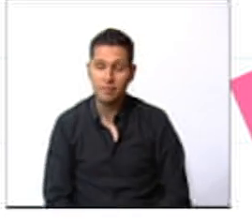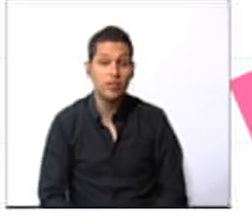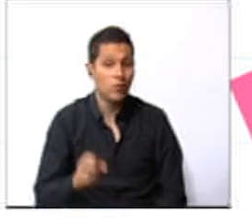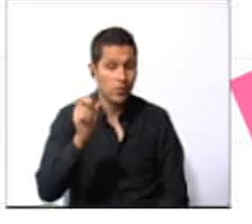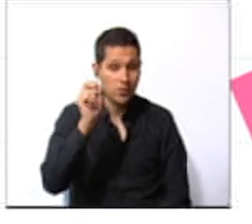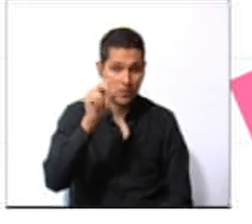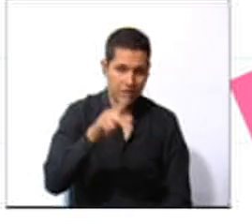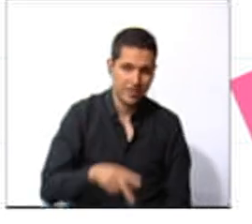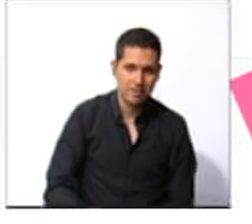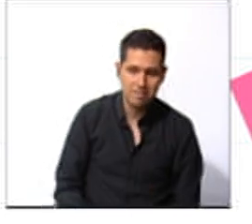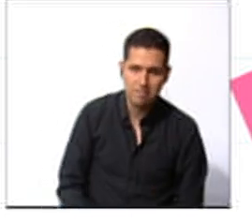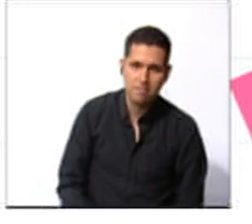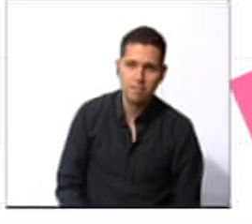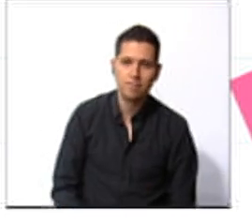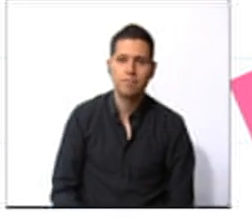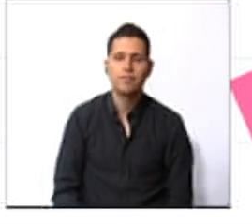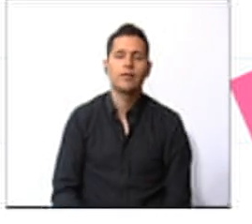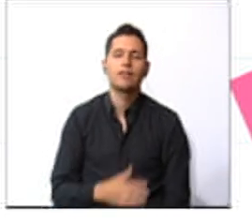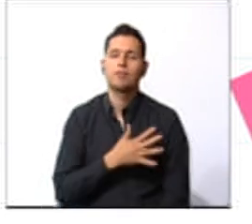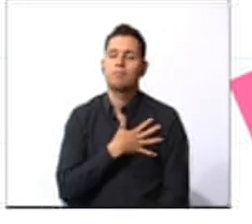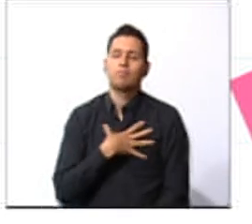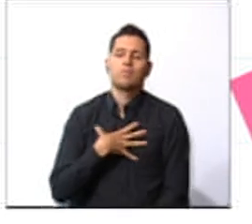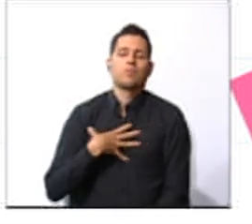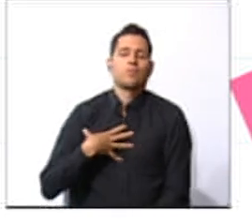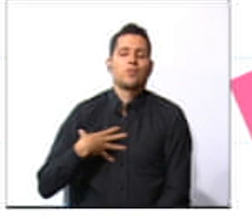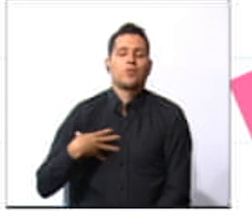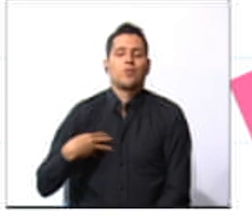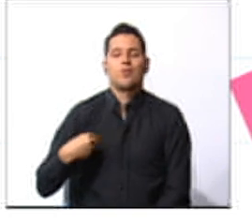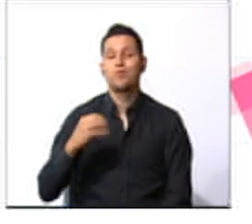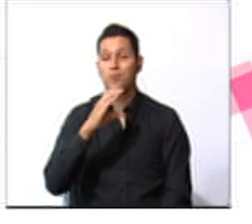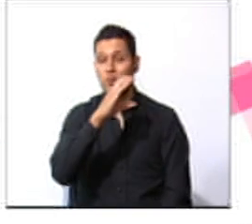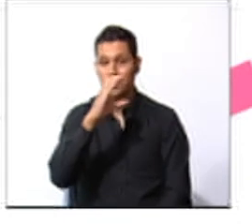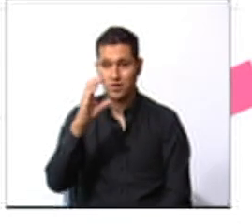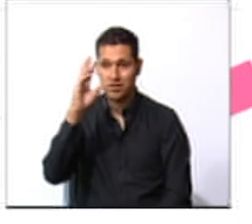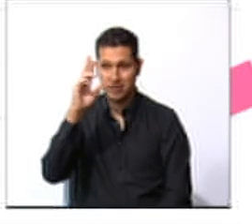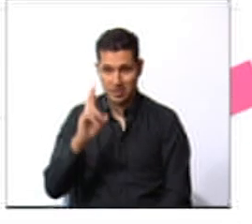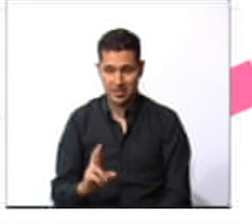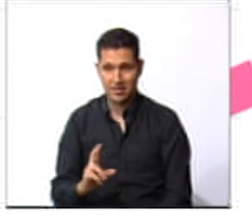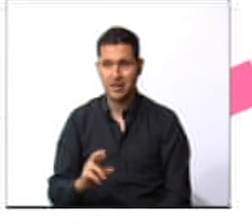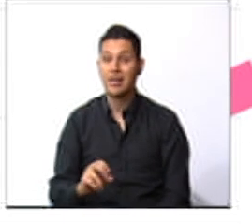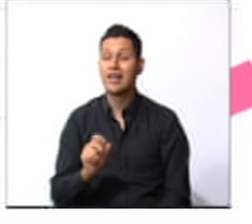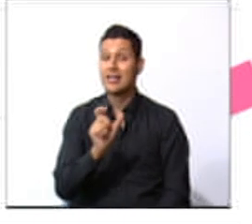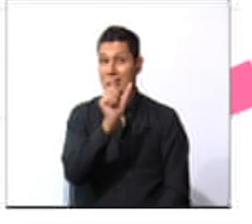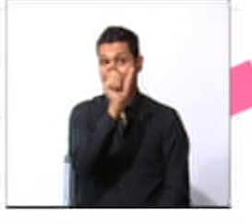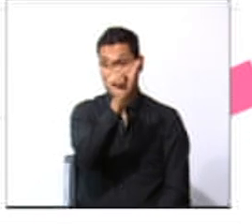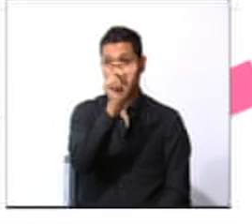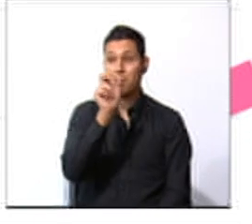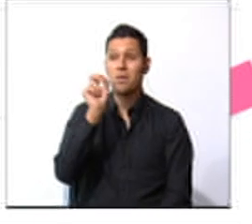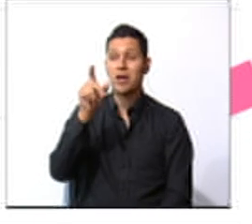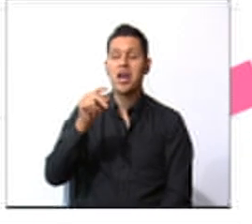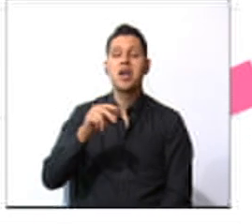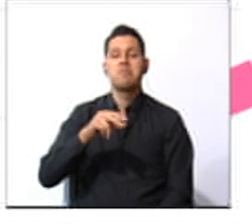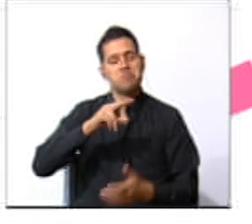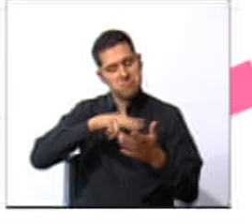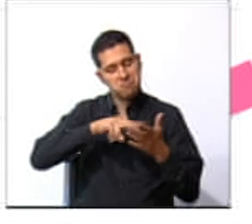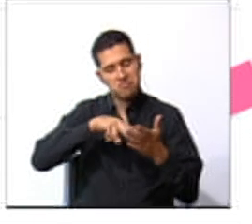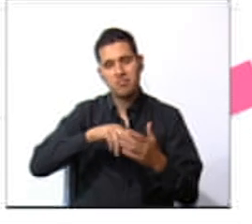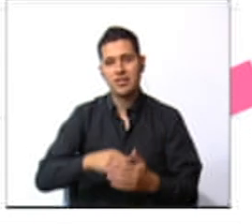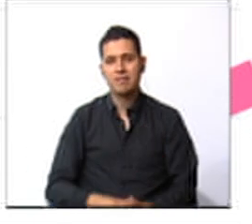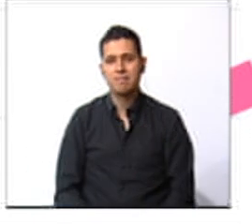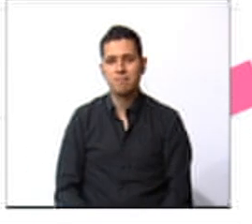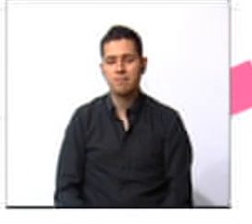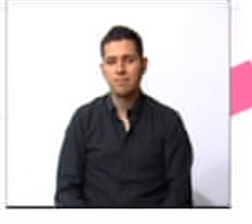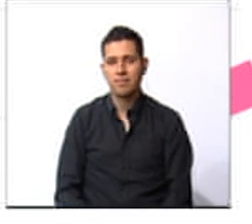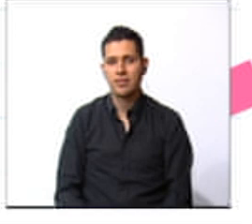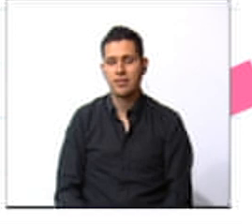Okay, I love Costa Rica, it's the title. Okay, let's read, Andres. Come and